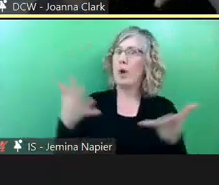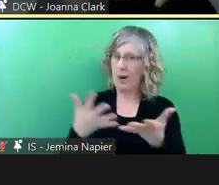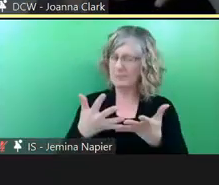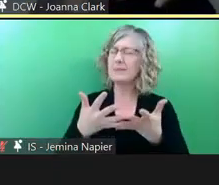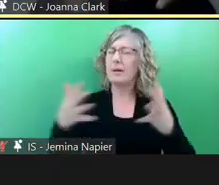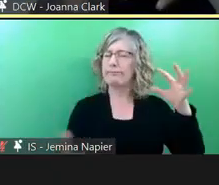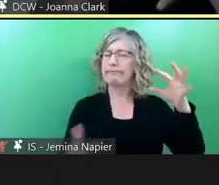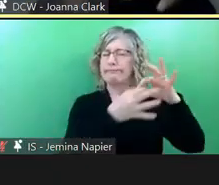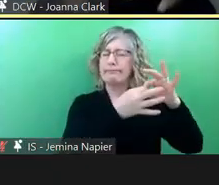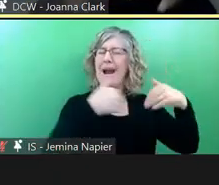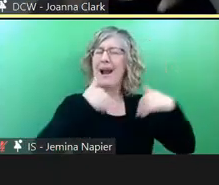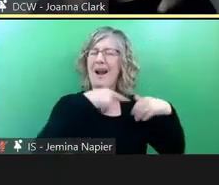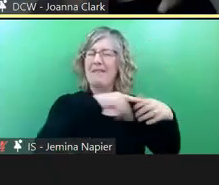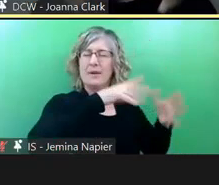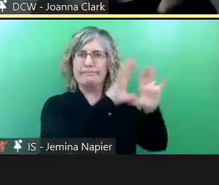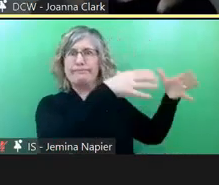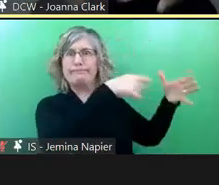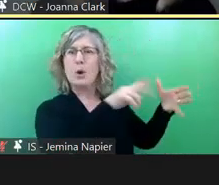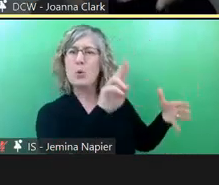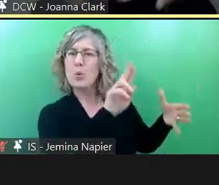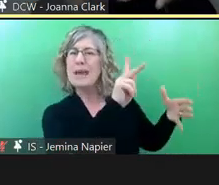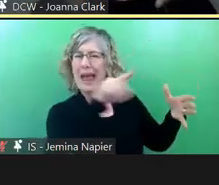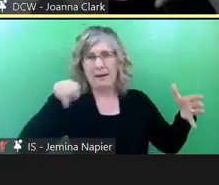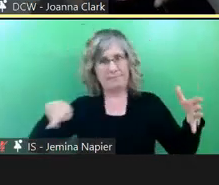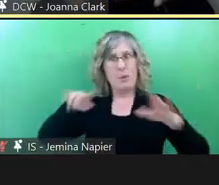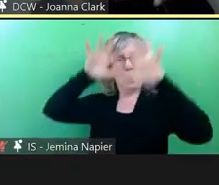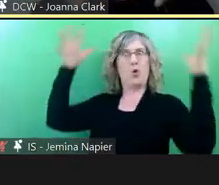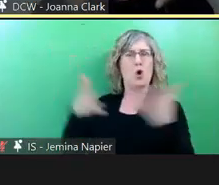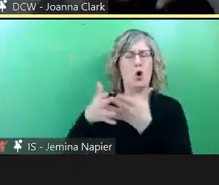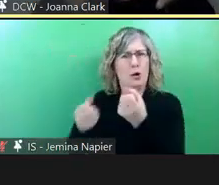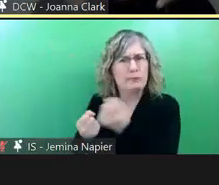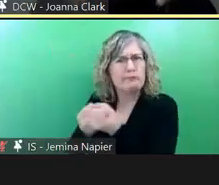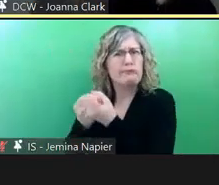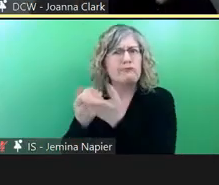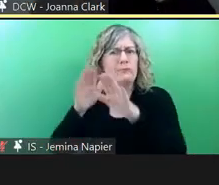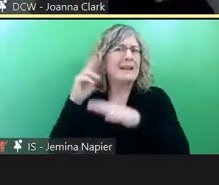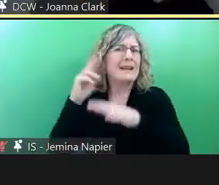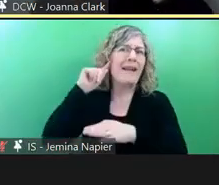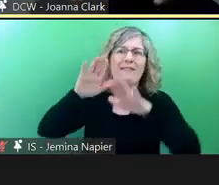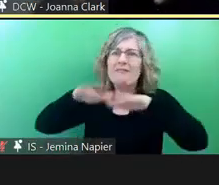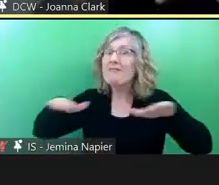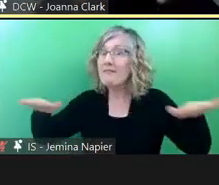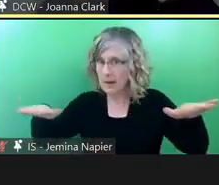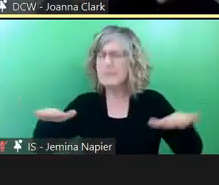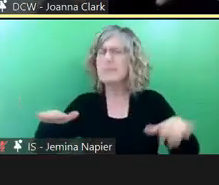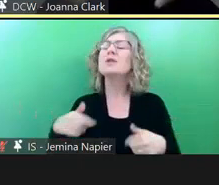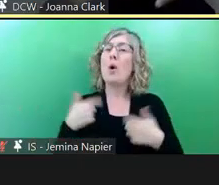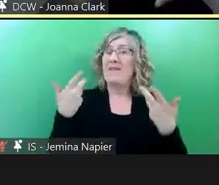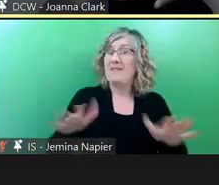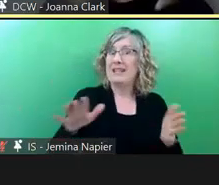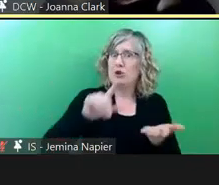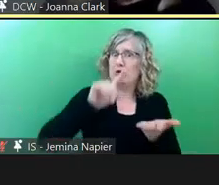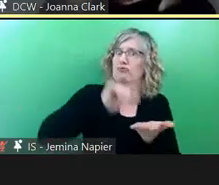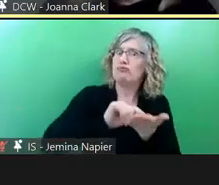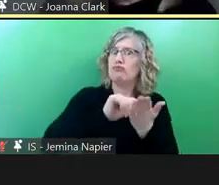Today is the first of 5 webinars, which are based on topics in a publication that we launched